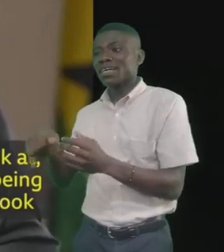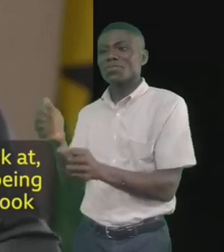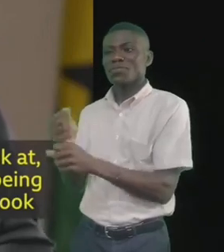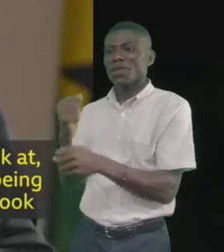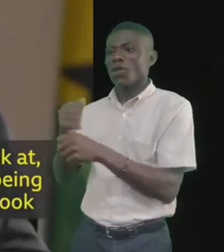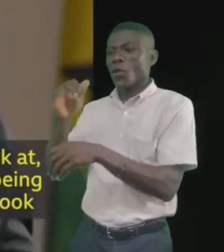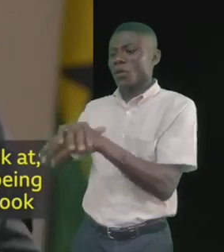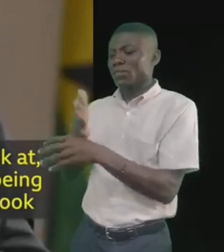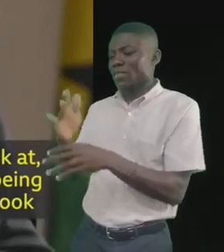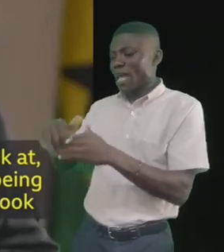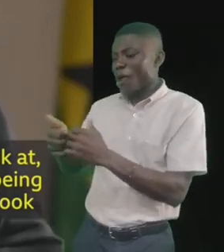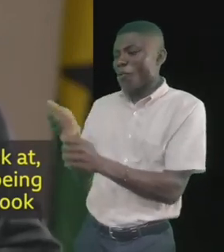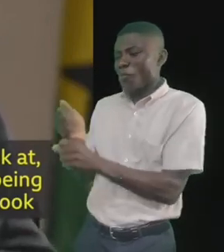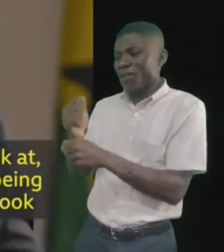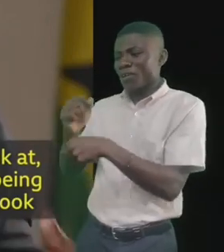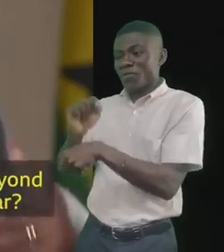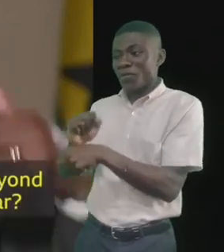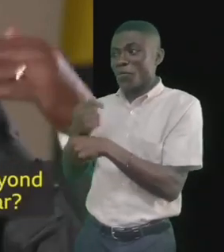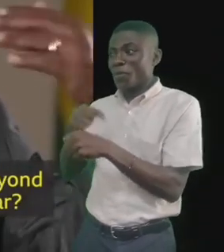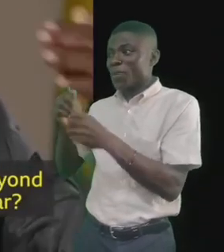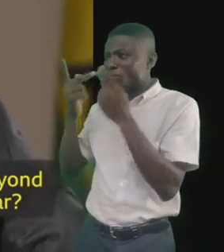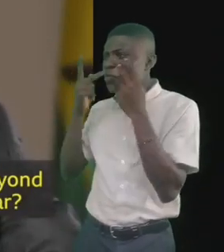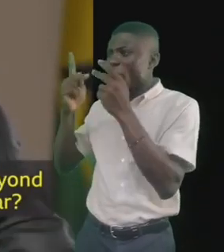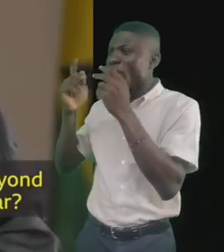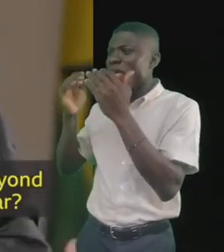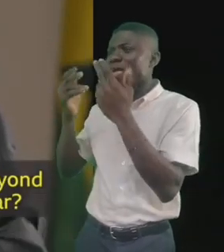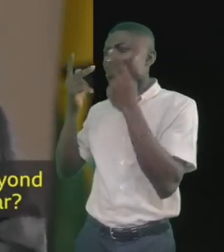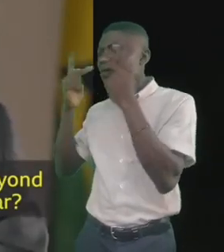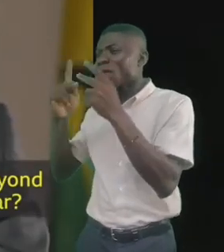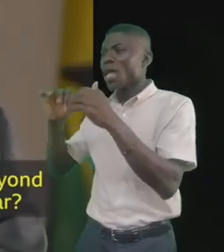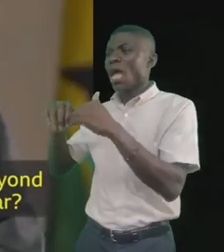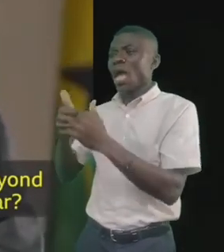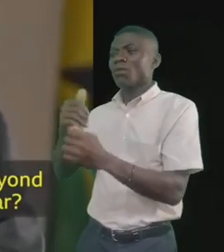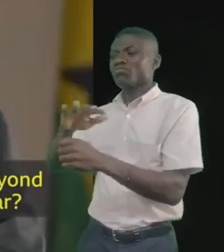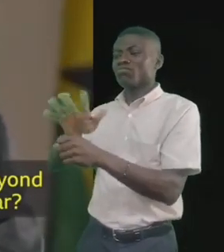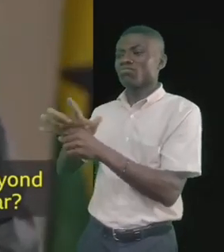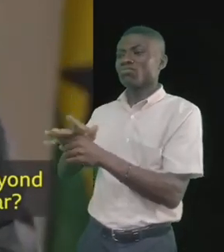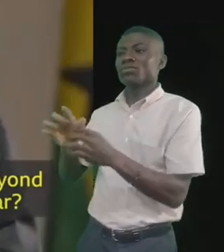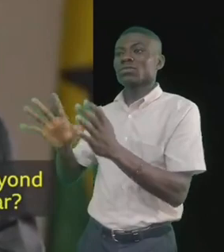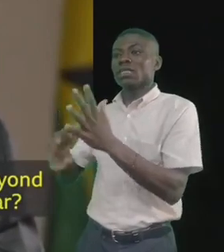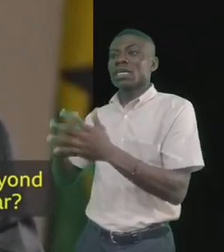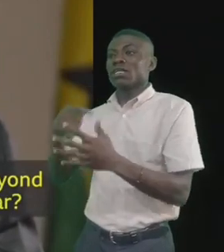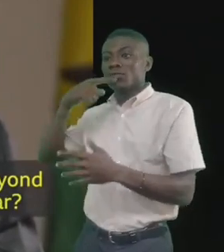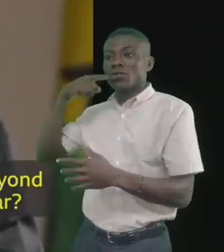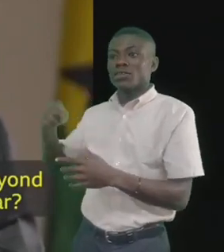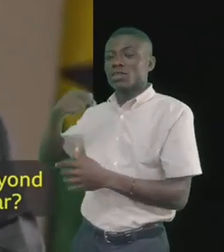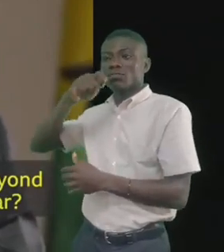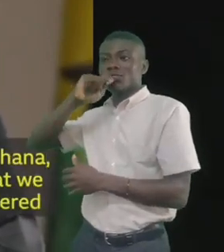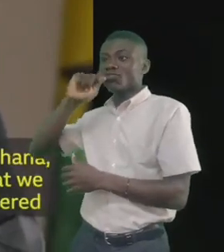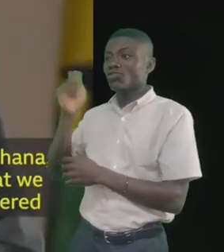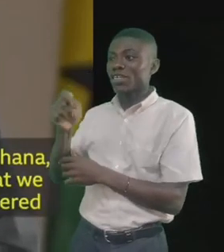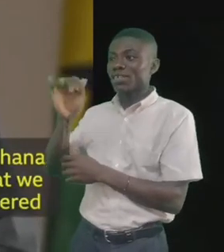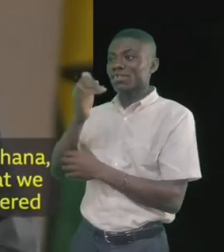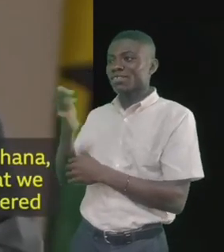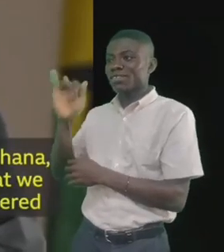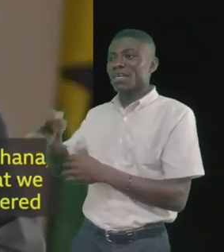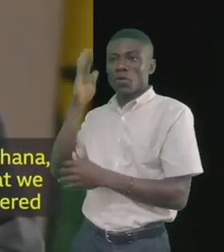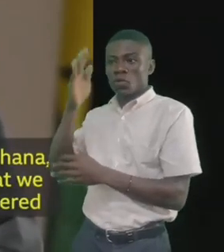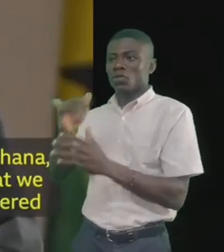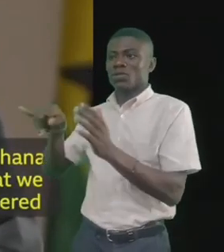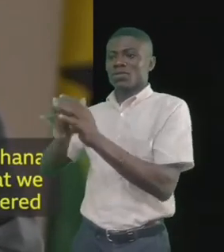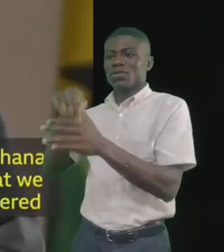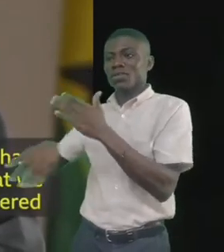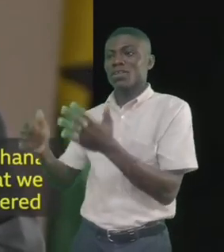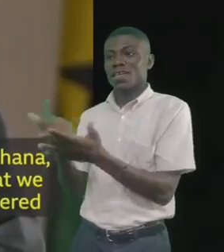elements being put on the ground that look beyond the COVID and beyond the Russian-Ukraine war. And I think you'll find that